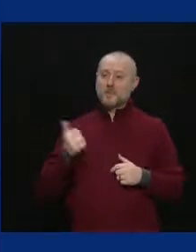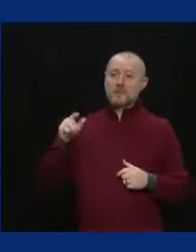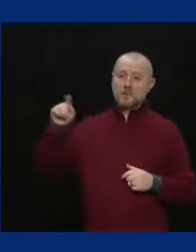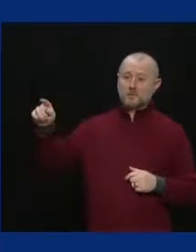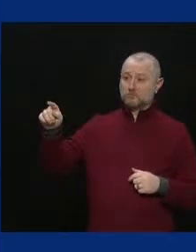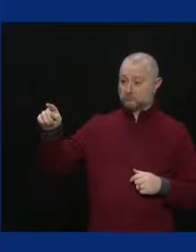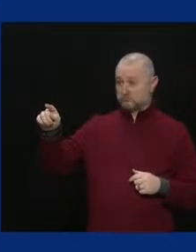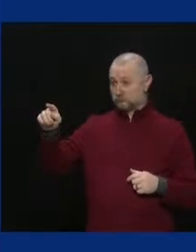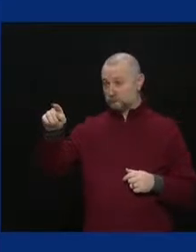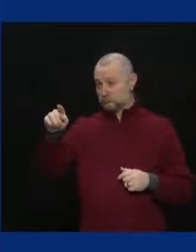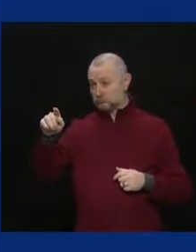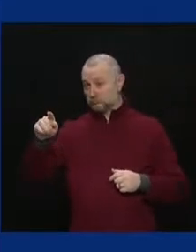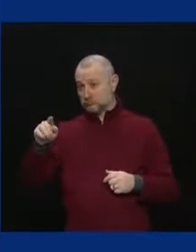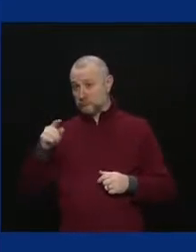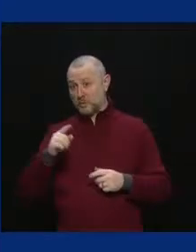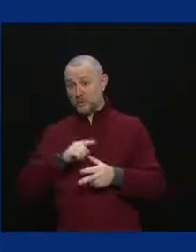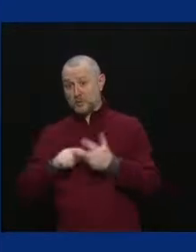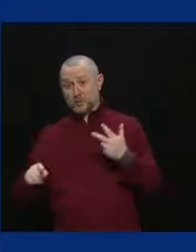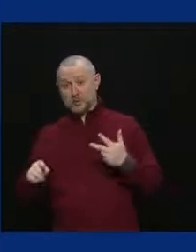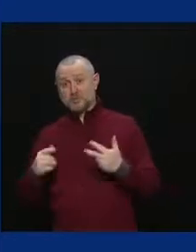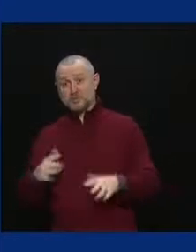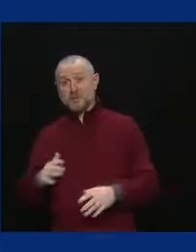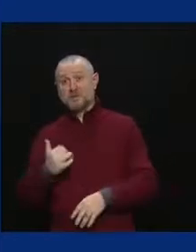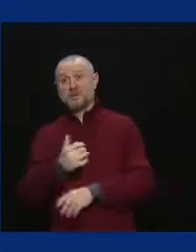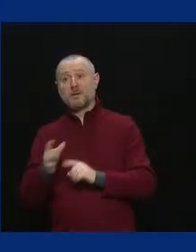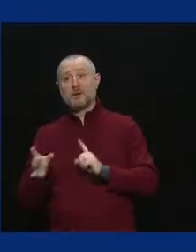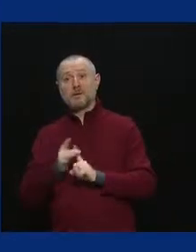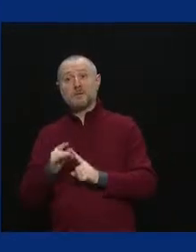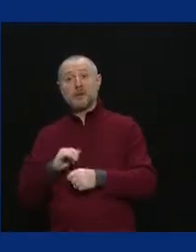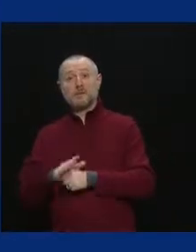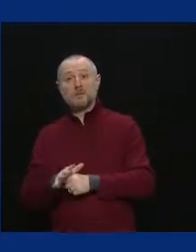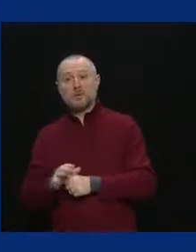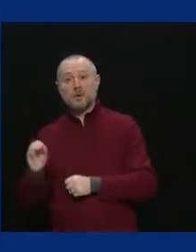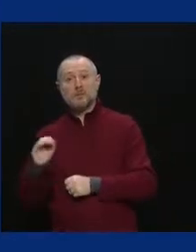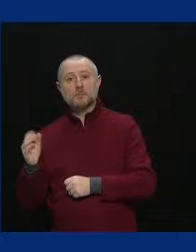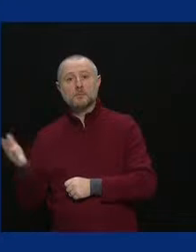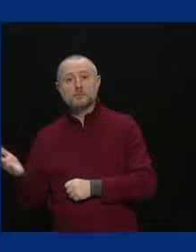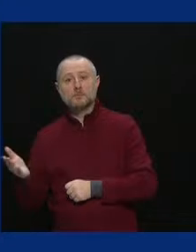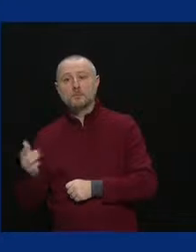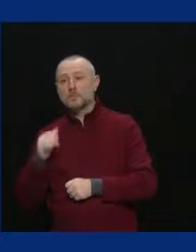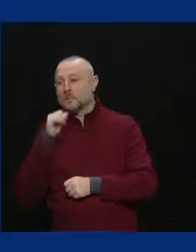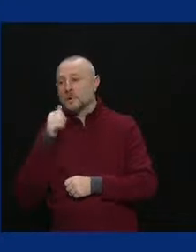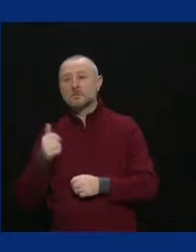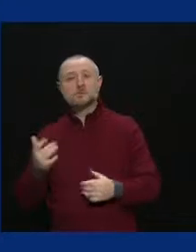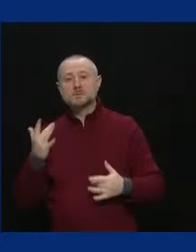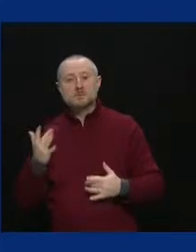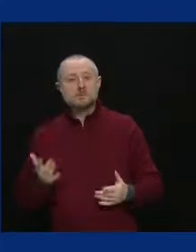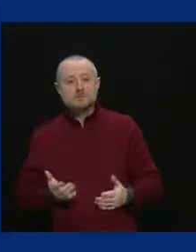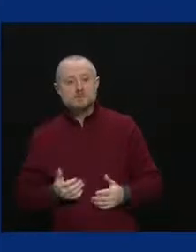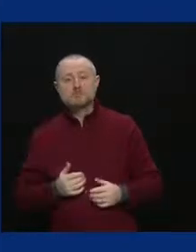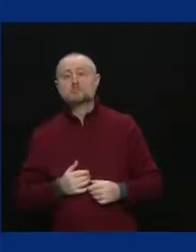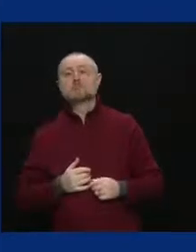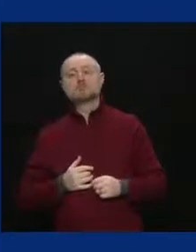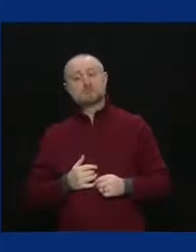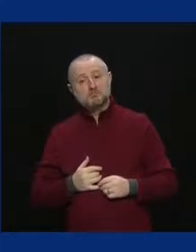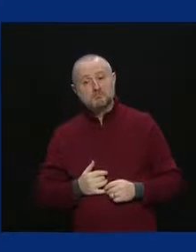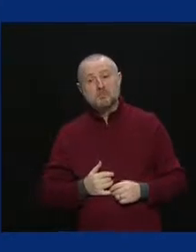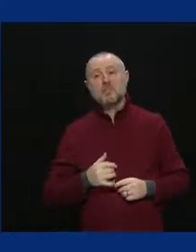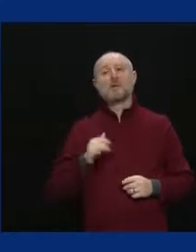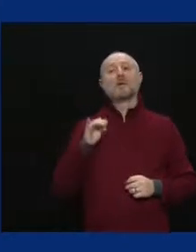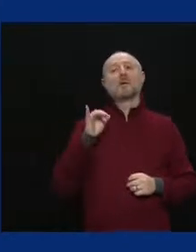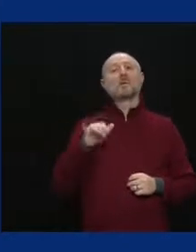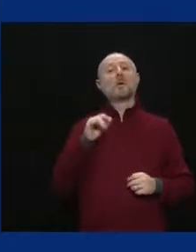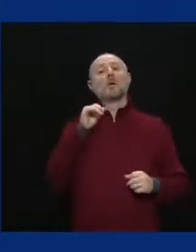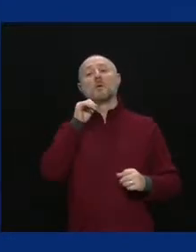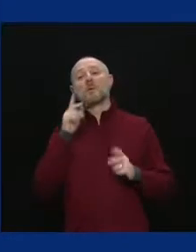that sick. They're just going to be home for a few days. And otherwise, the hospitals with people with COVID are the ones filled